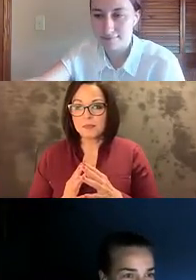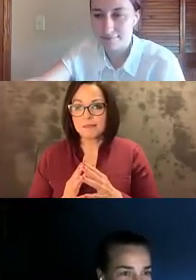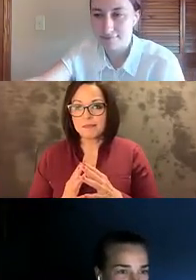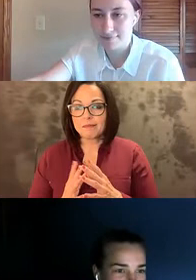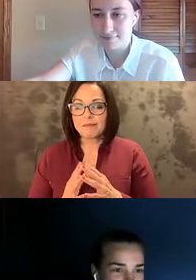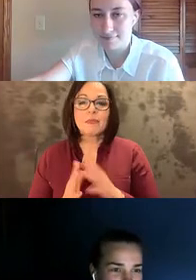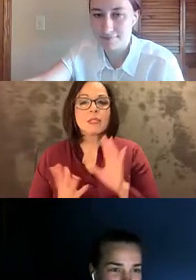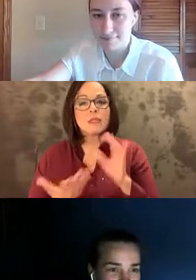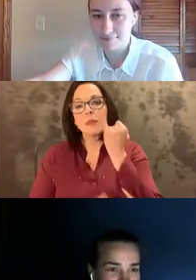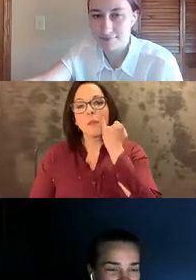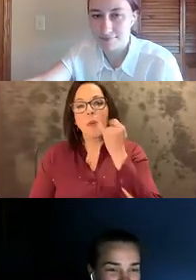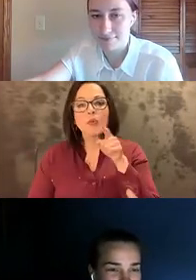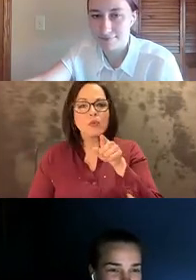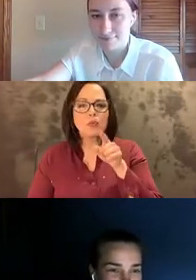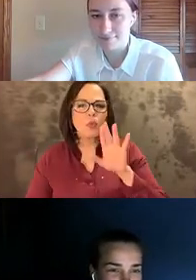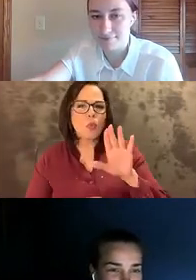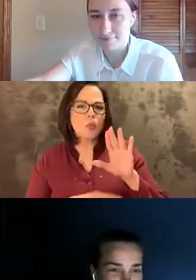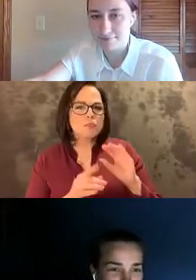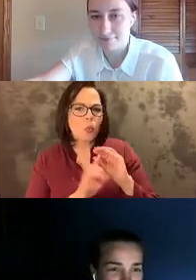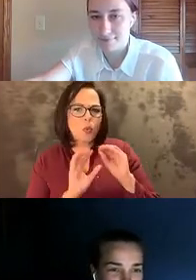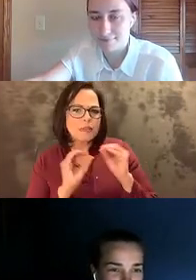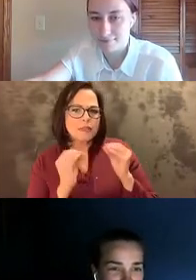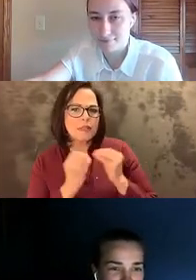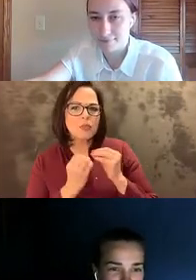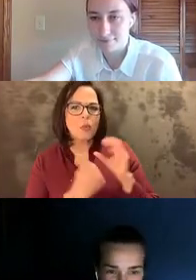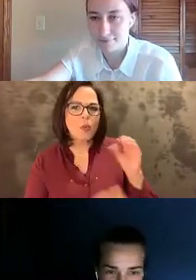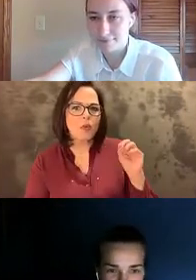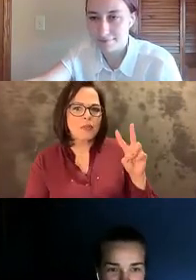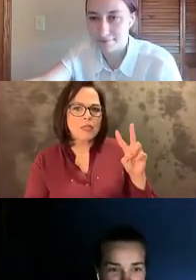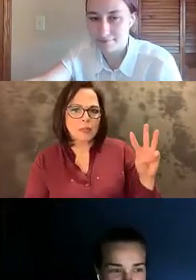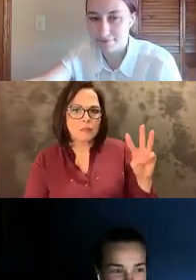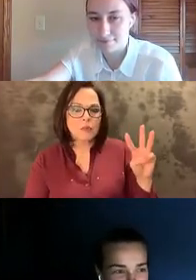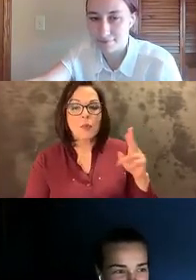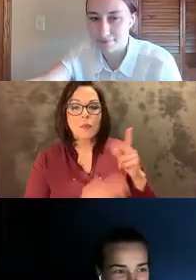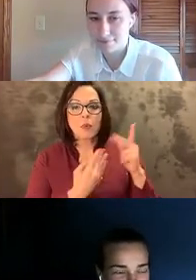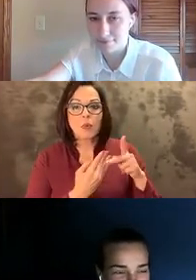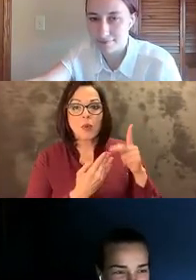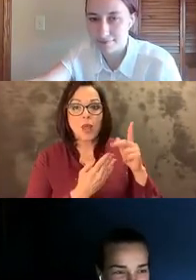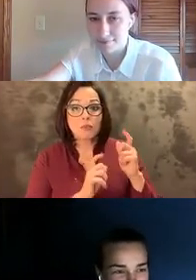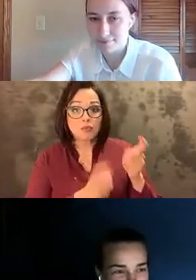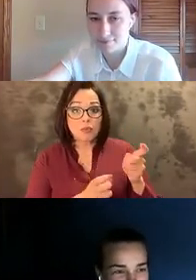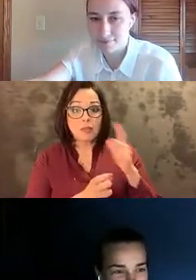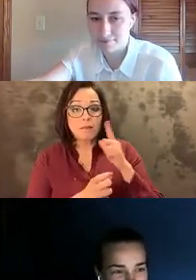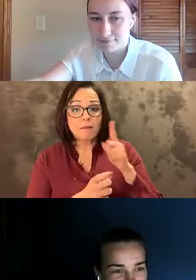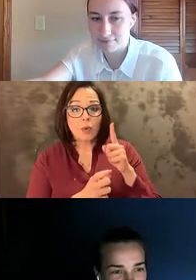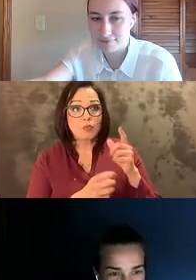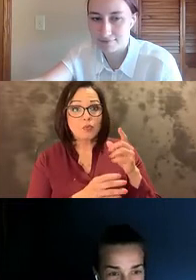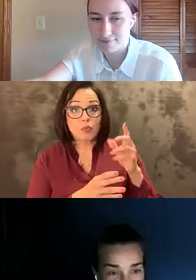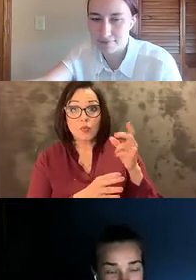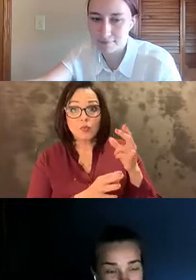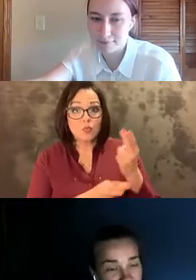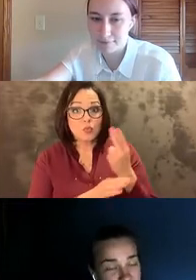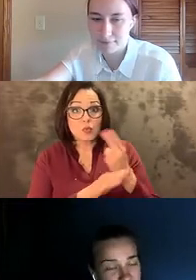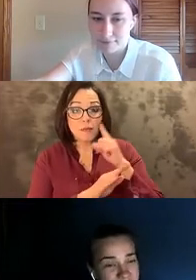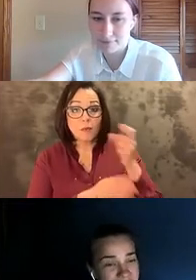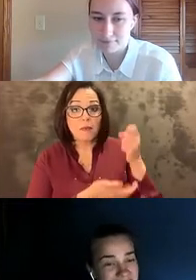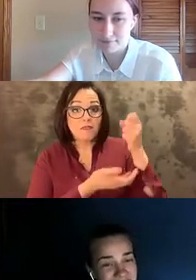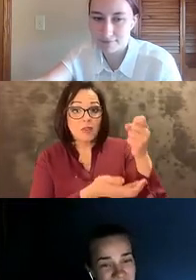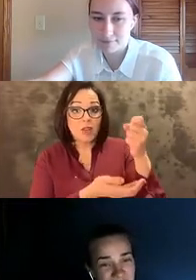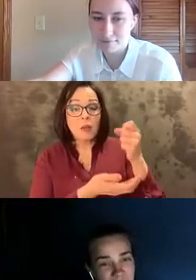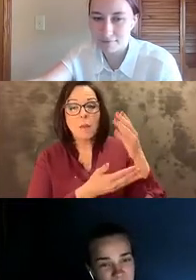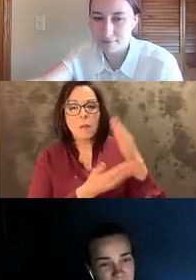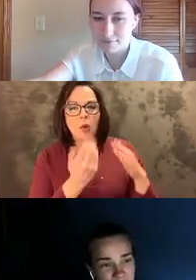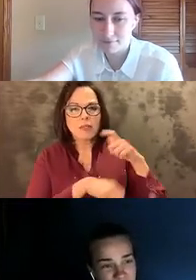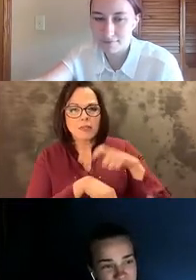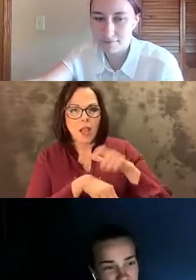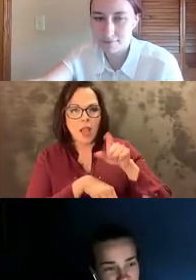let's say your organization's OVW program grant was used to fund a part-time trainer who spends